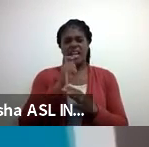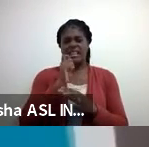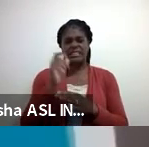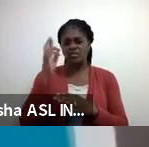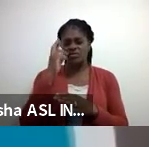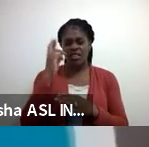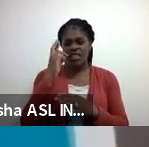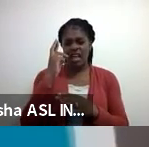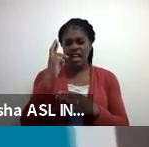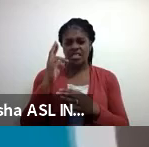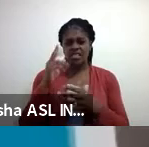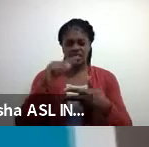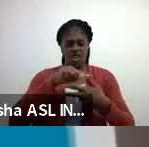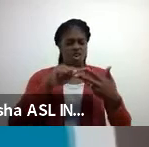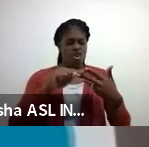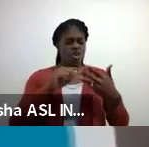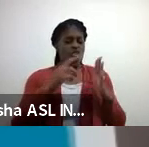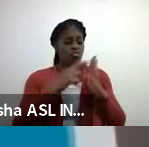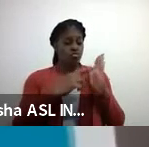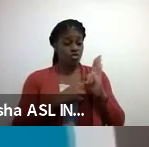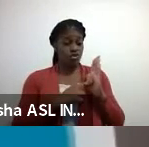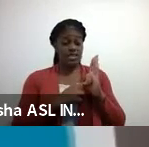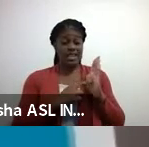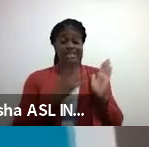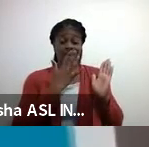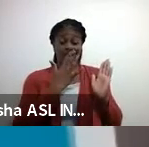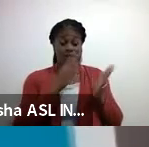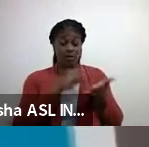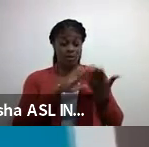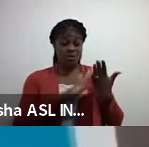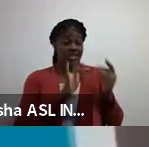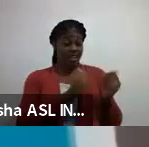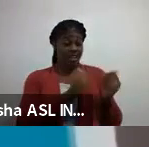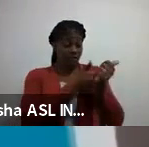difference between the rules that the colored students had to